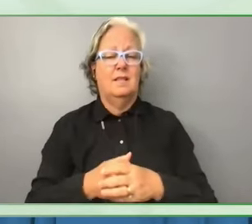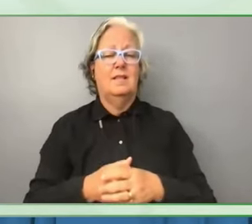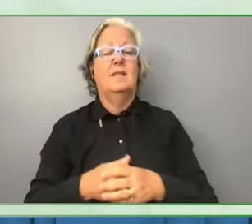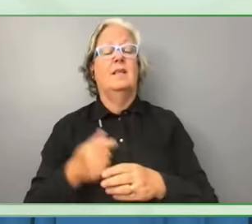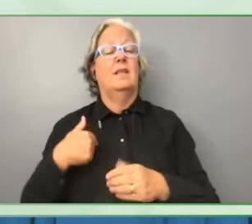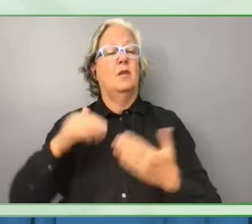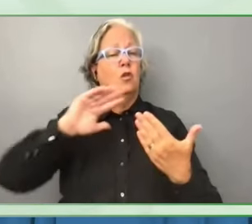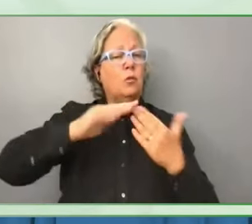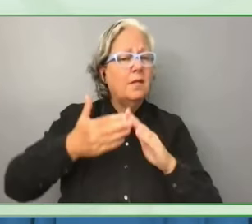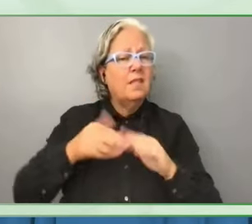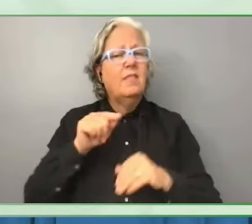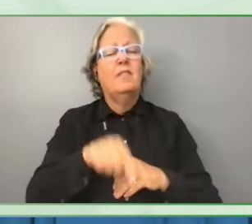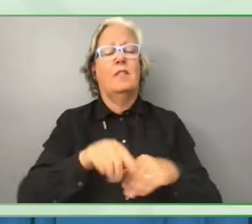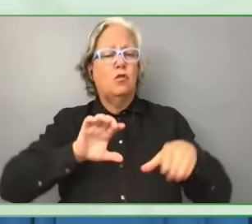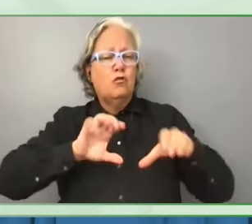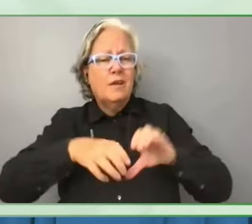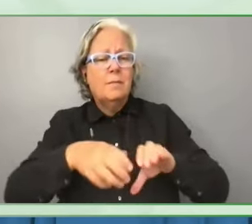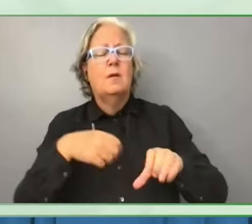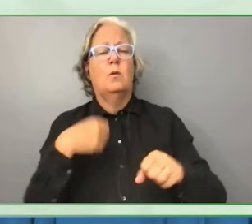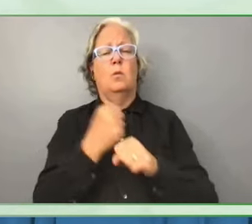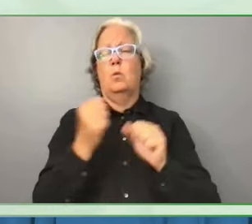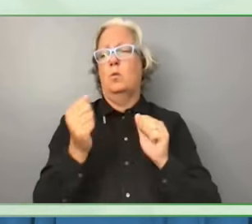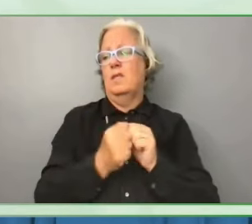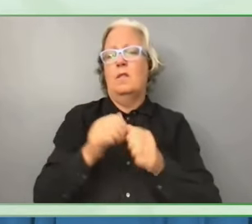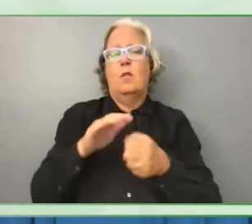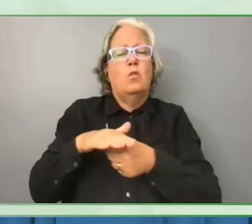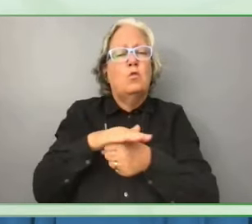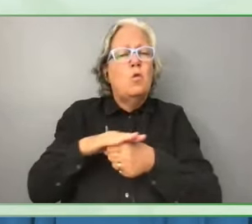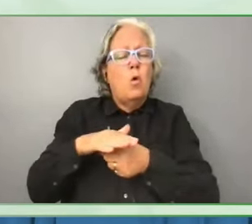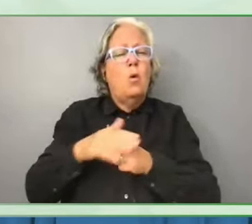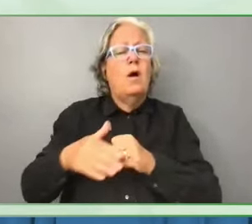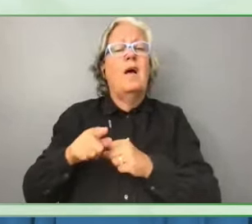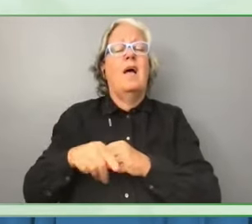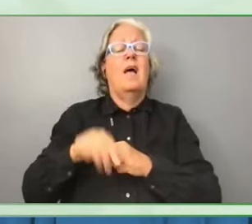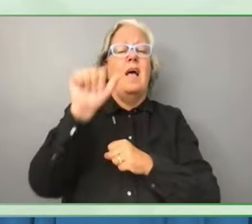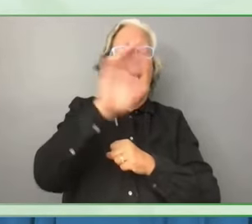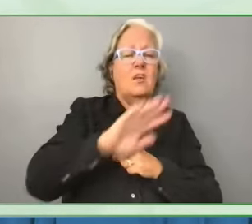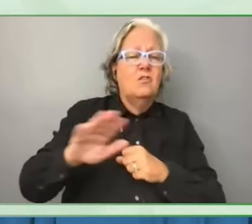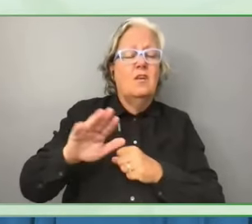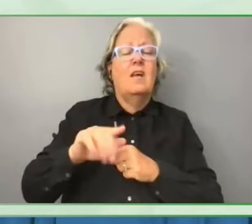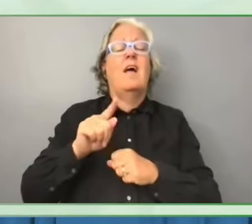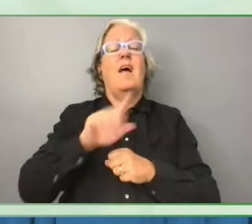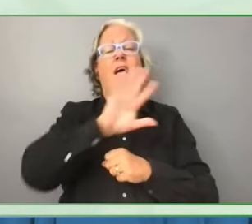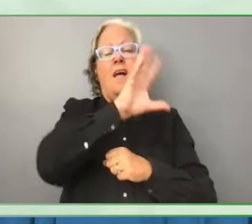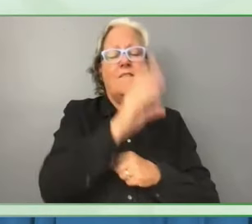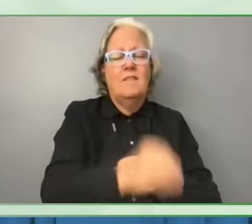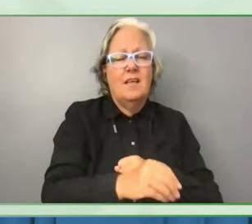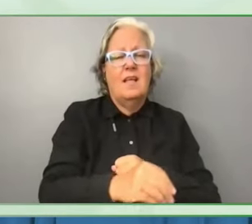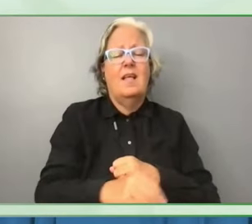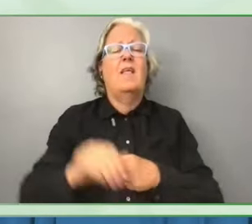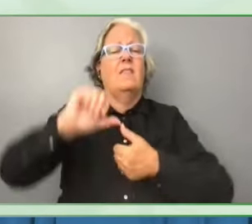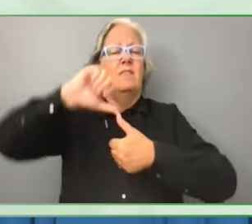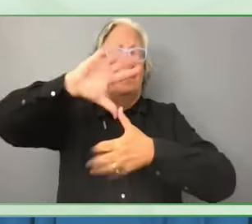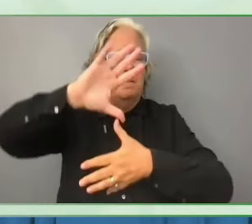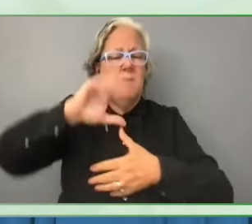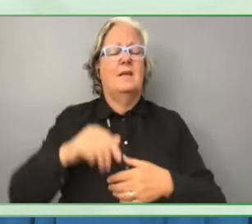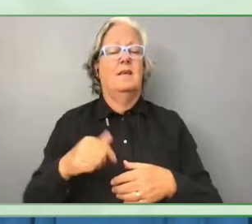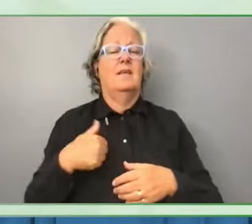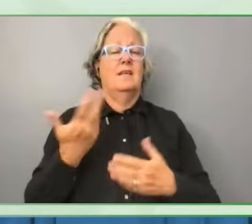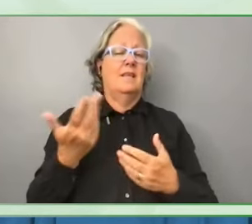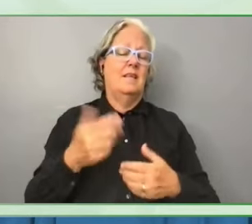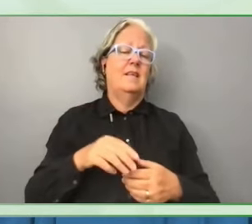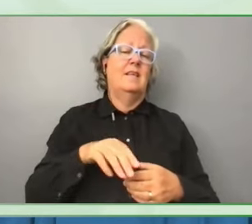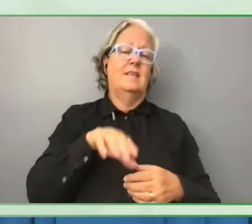rehabilitation approach with local partners in Asia, Africa, and Latin America. Our thematic areas are sexual and reproductive health and